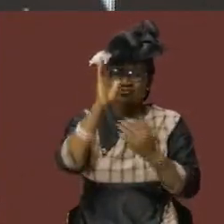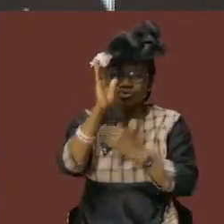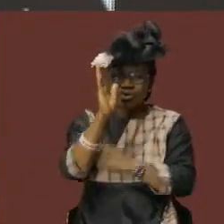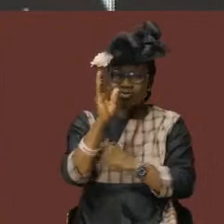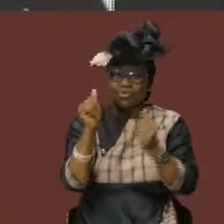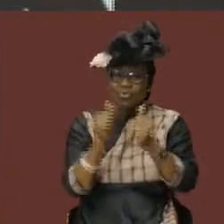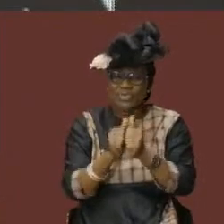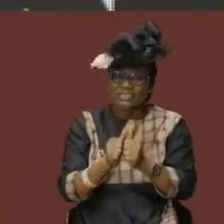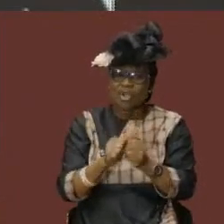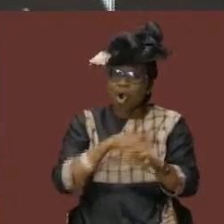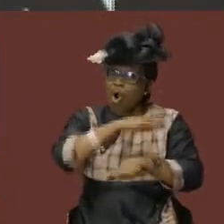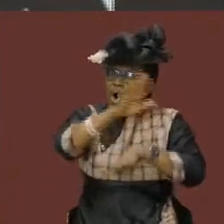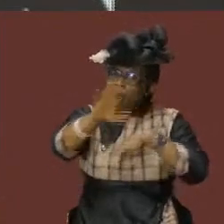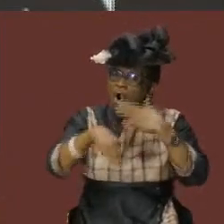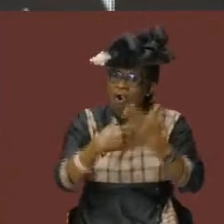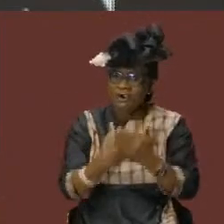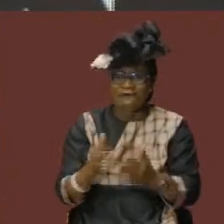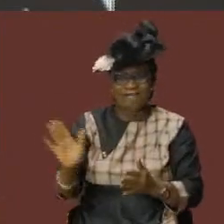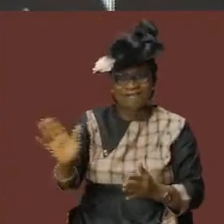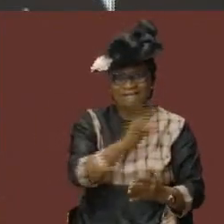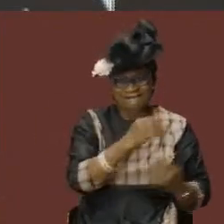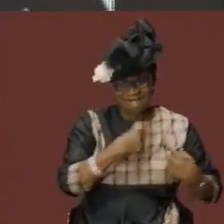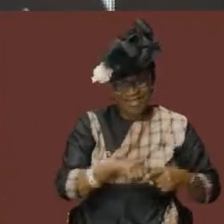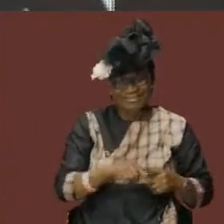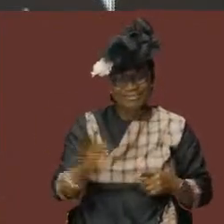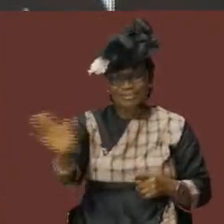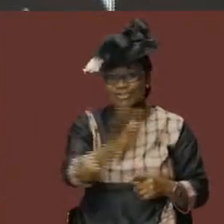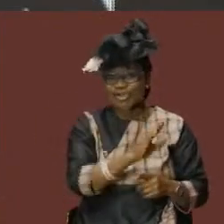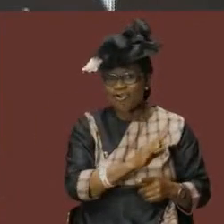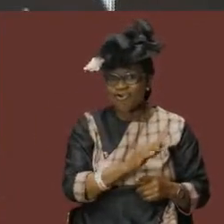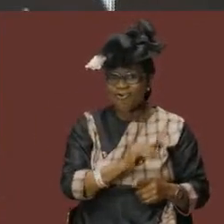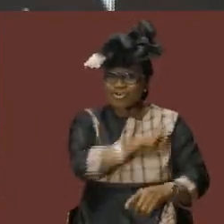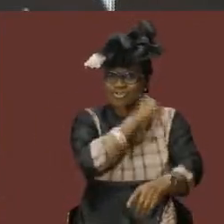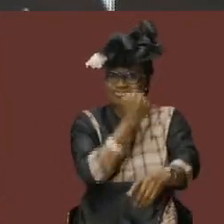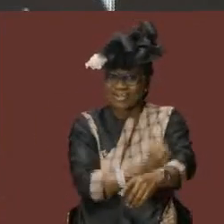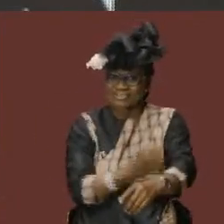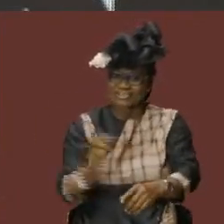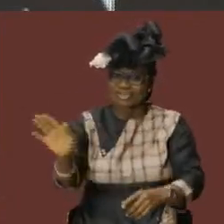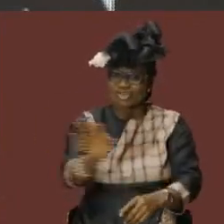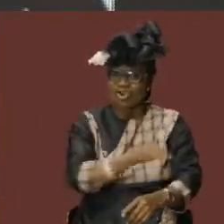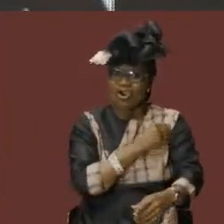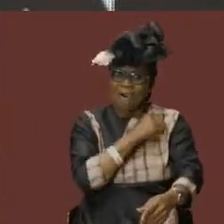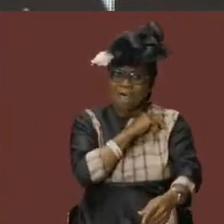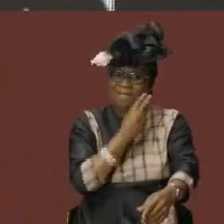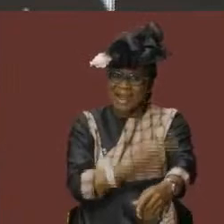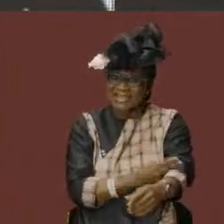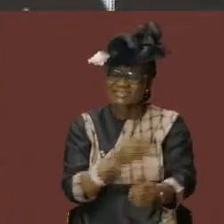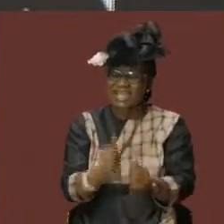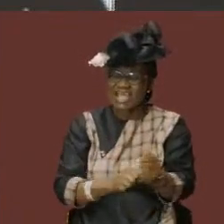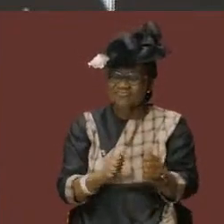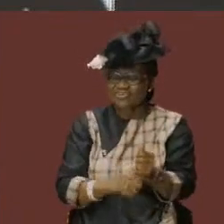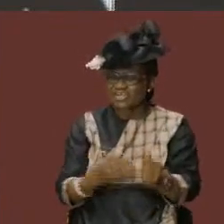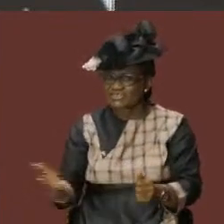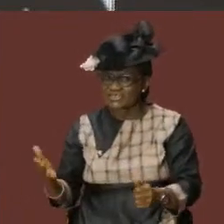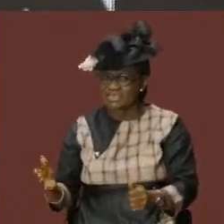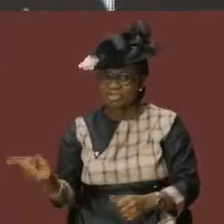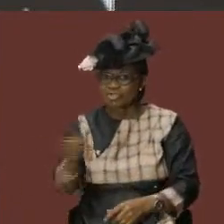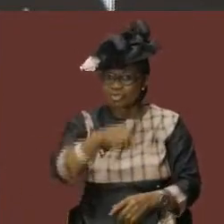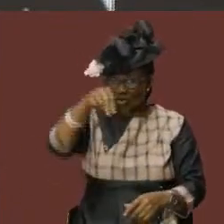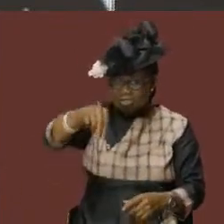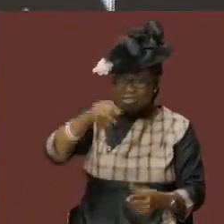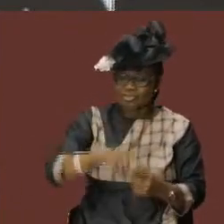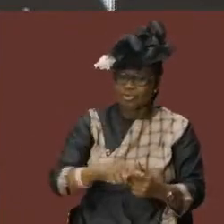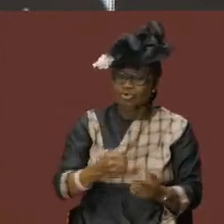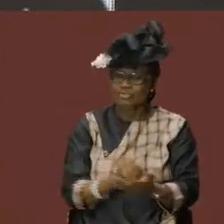with all your heart, with all your strength, with all your might, everything you need to spend and be spent for Him,